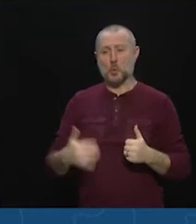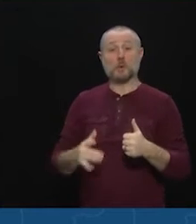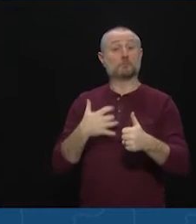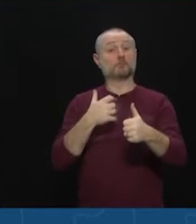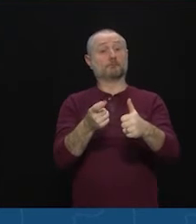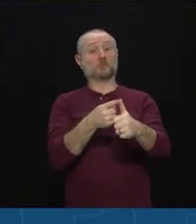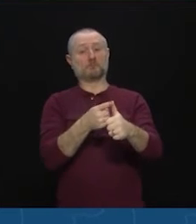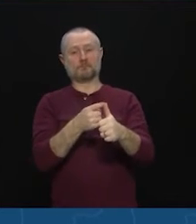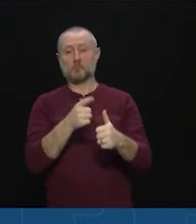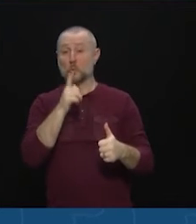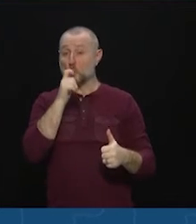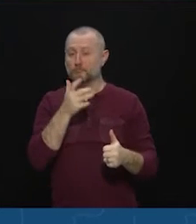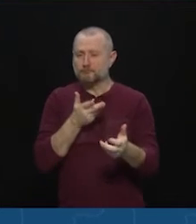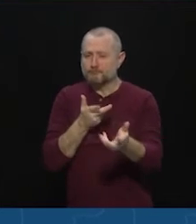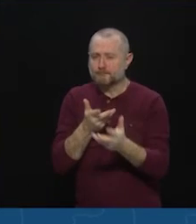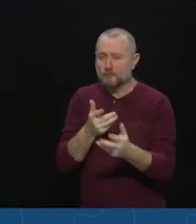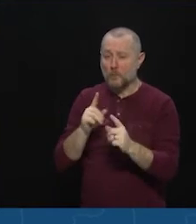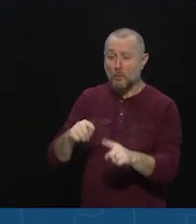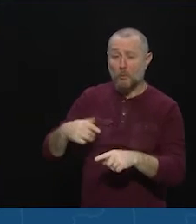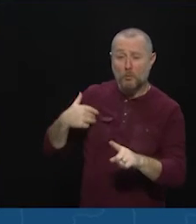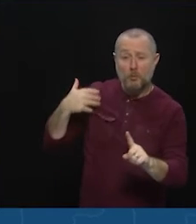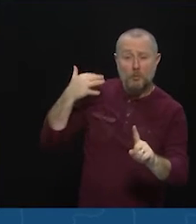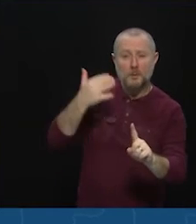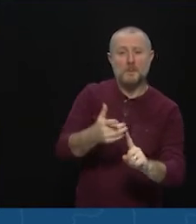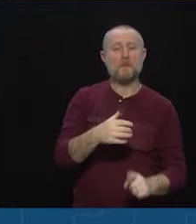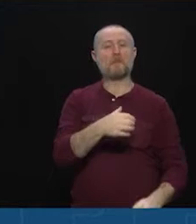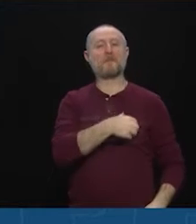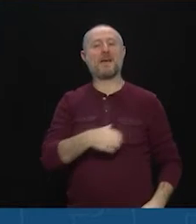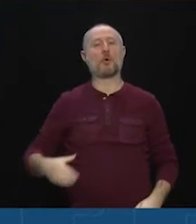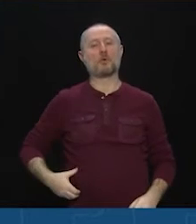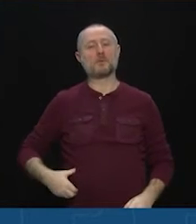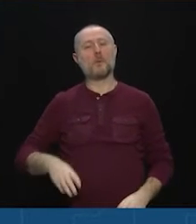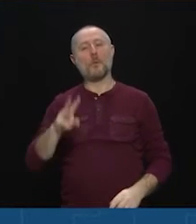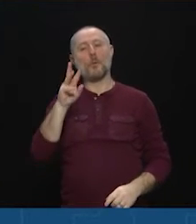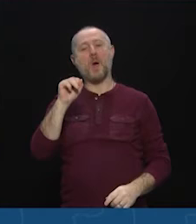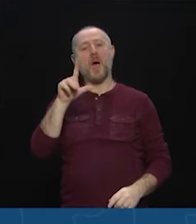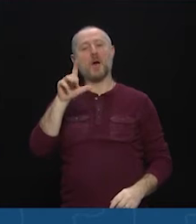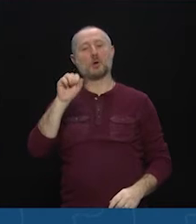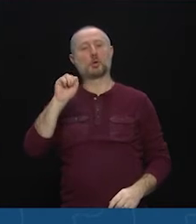time, Mayor Walsh. I want to thank you for what you've done.